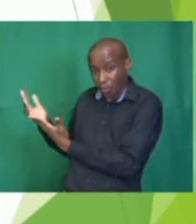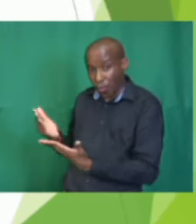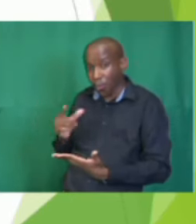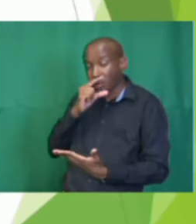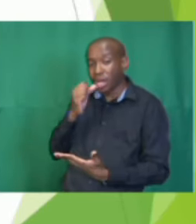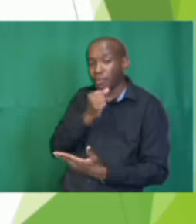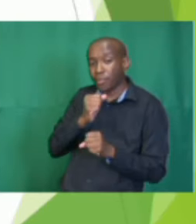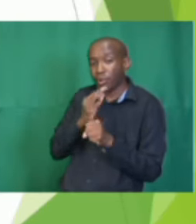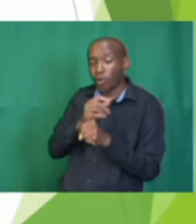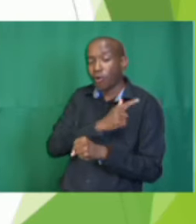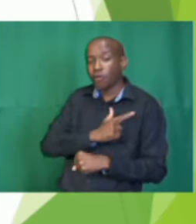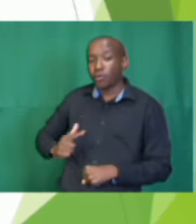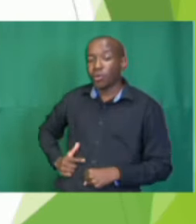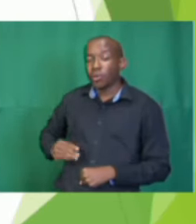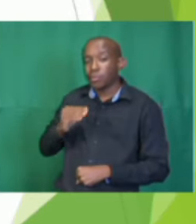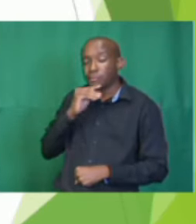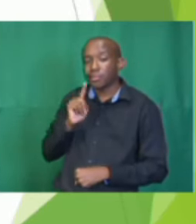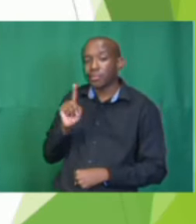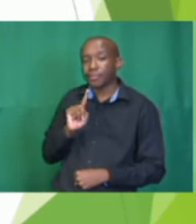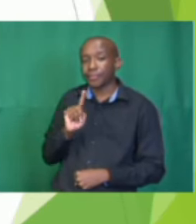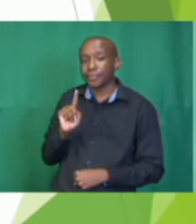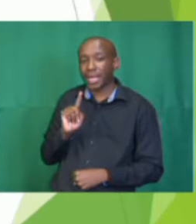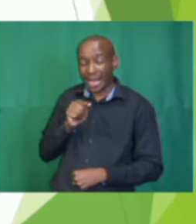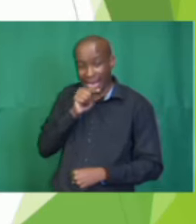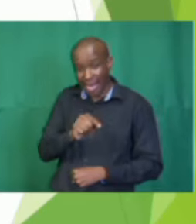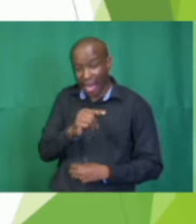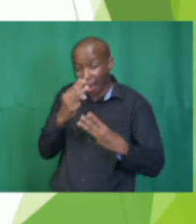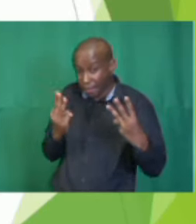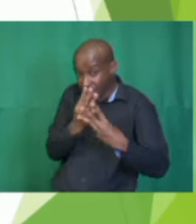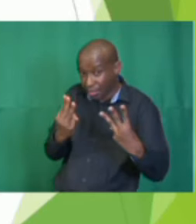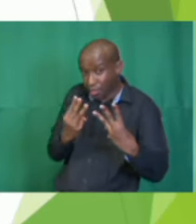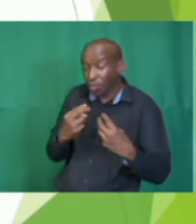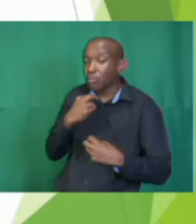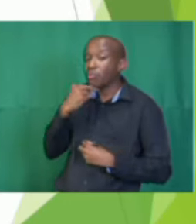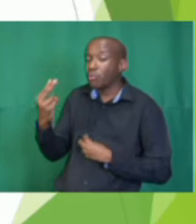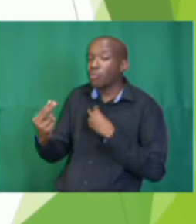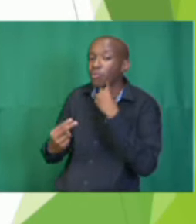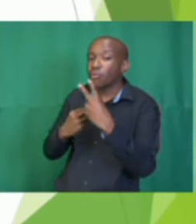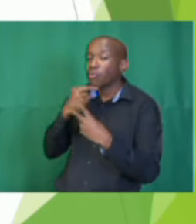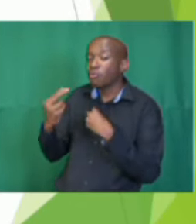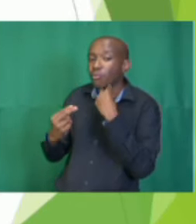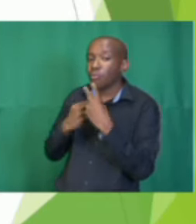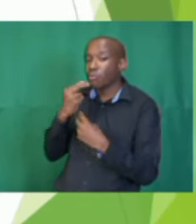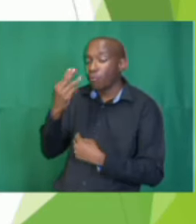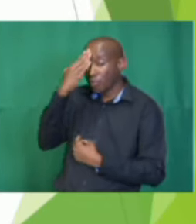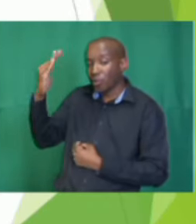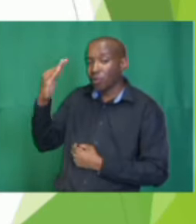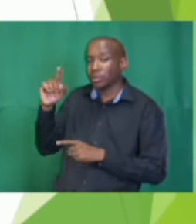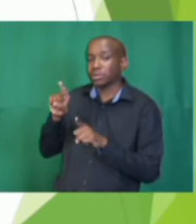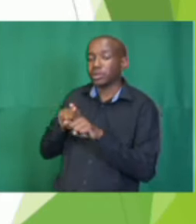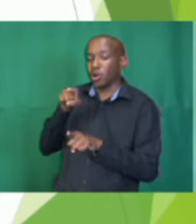the name of the Lord." Here the multitudes proclaim that Jesus Christ is